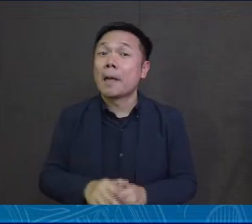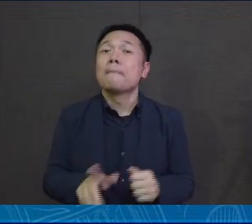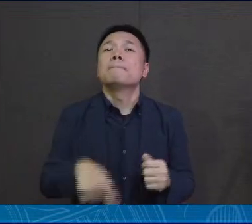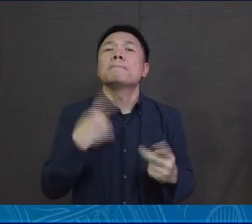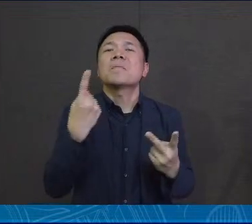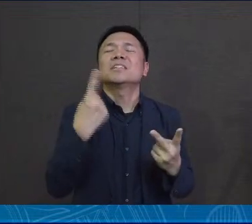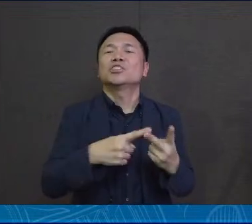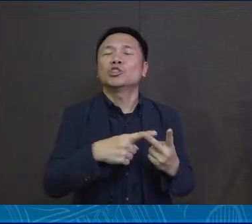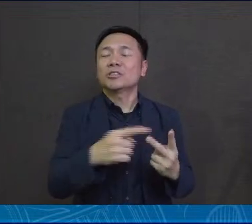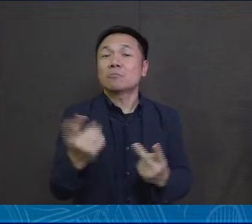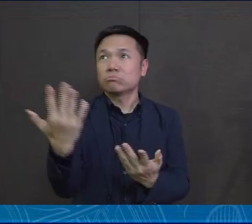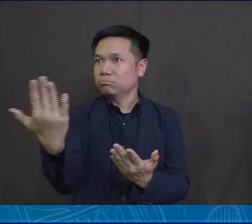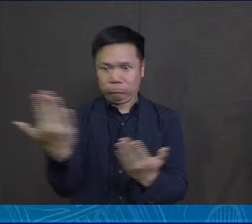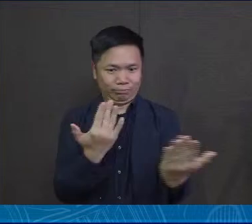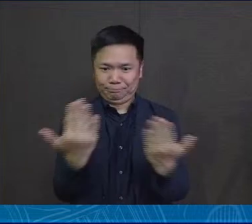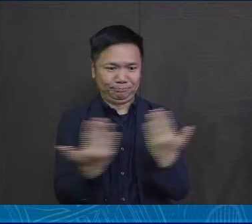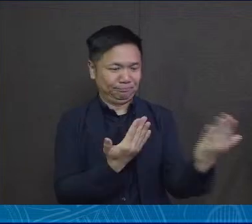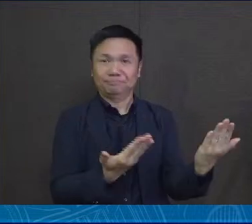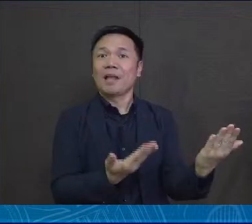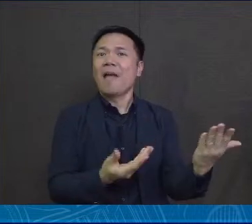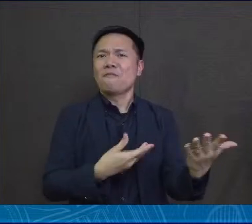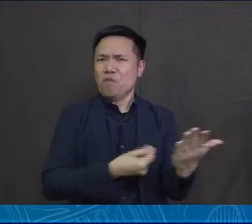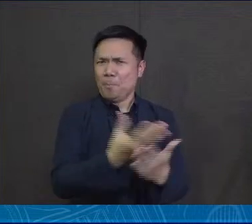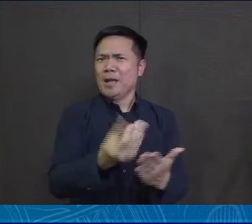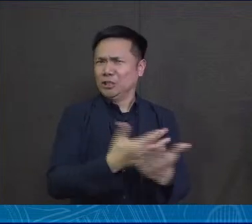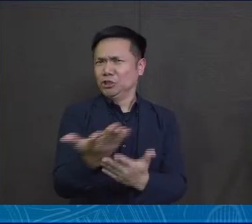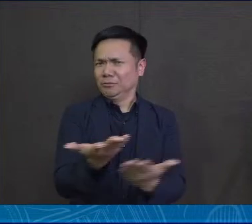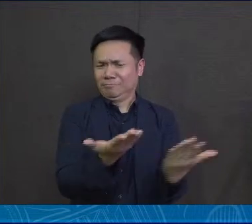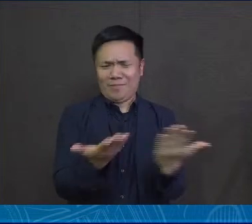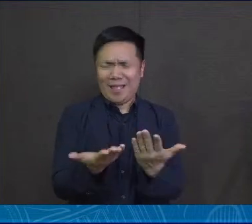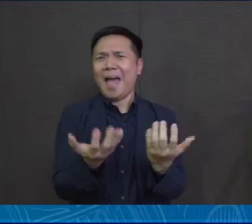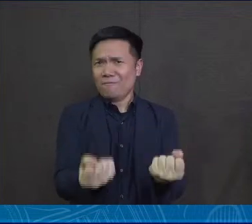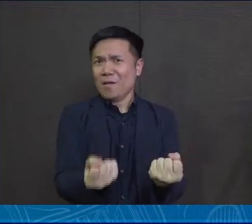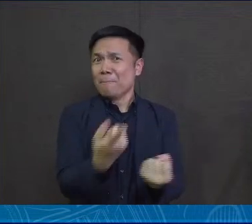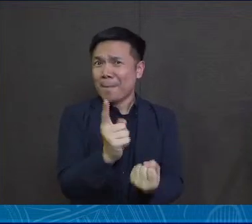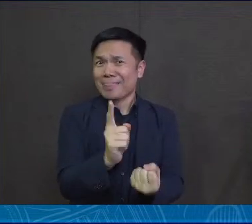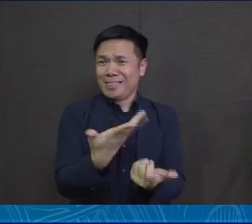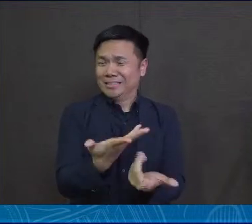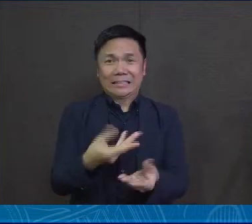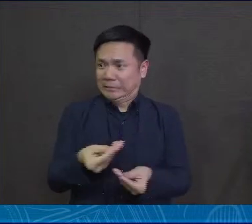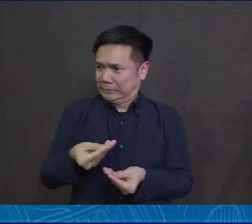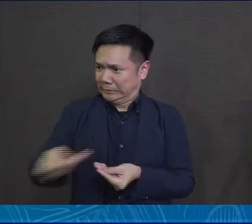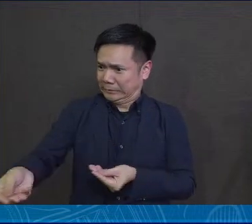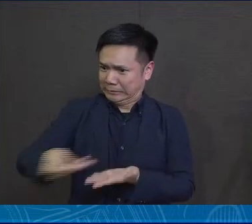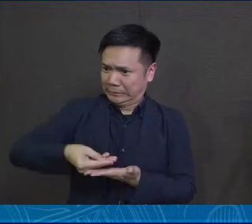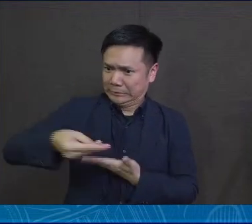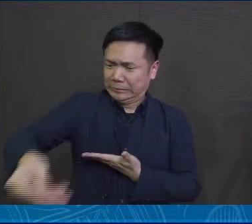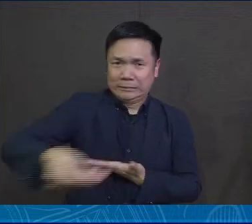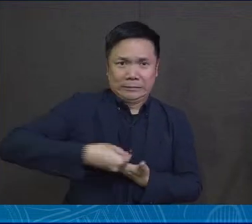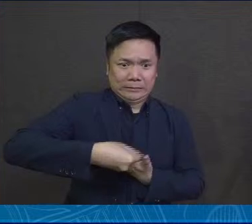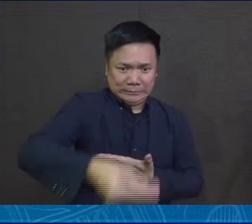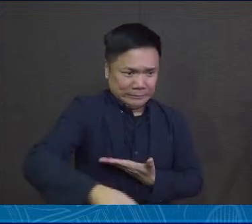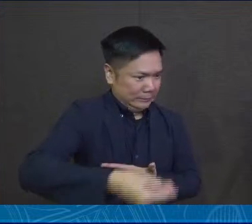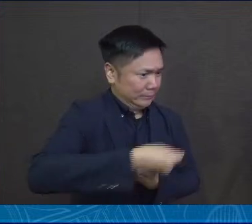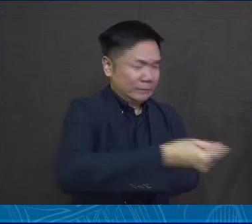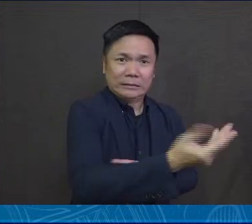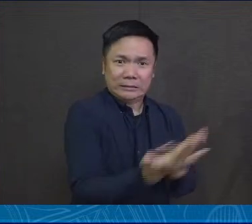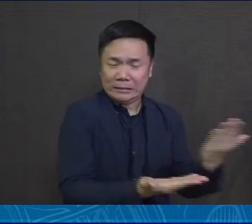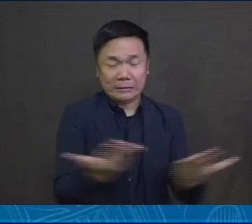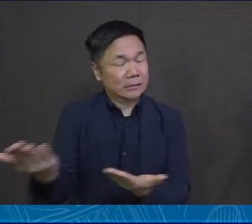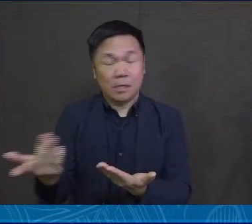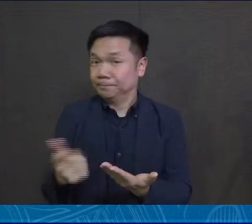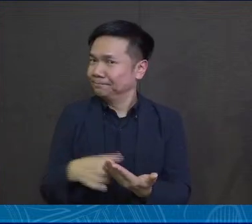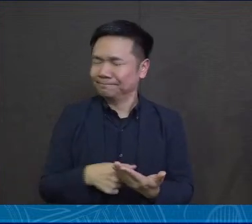quite, and I've been hearing that from a lot of our colleagues across all over the country, that sharing remains a bit of